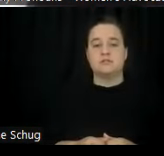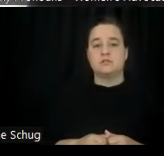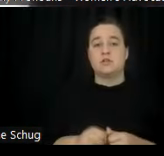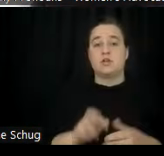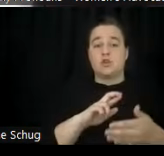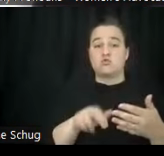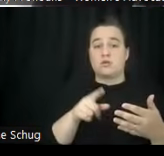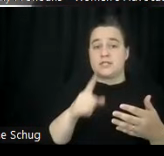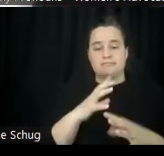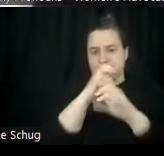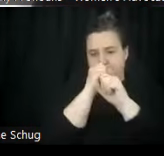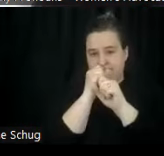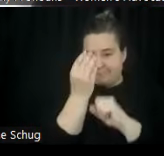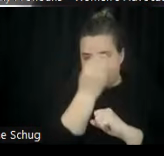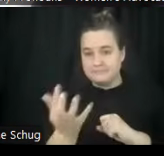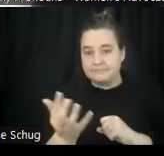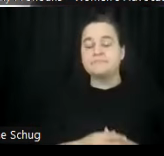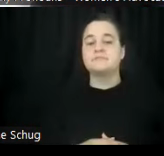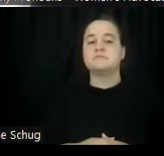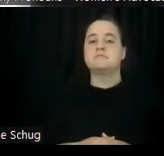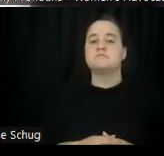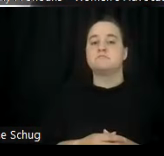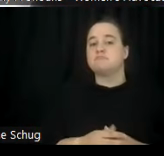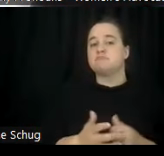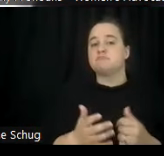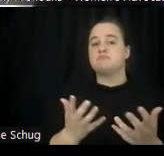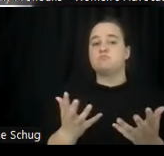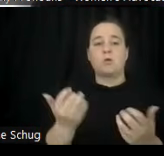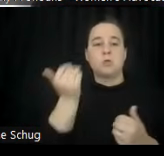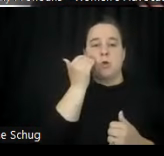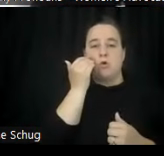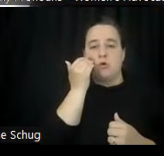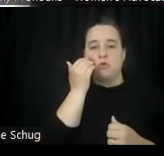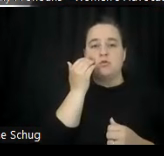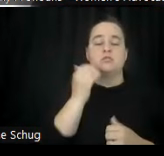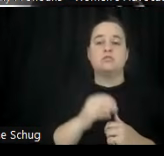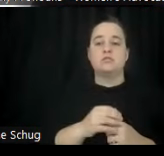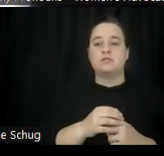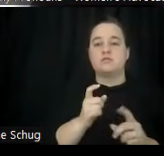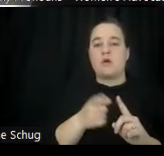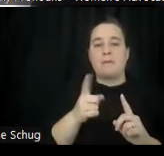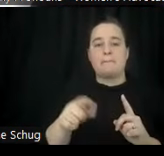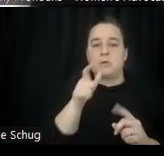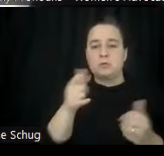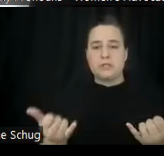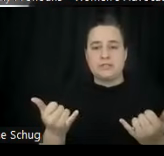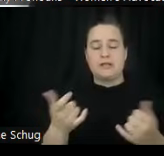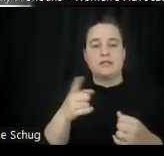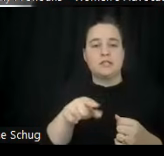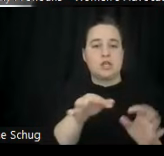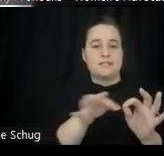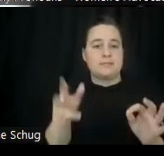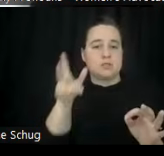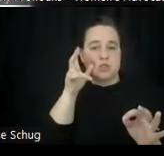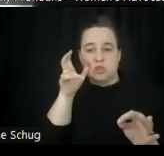the results of this poll are completely anonymous. So we just wanted to know from the folks in our presentation which of